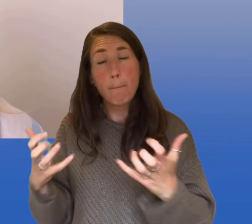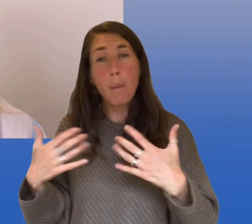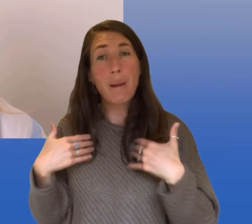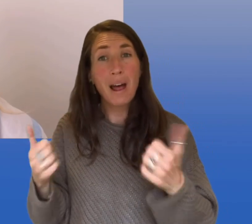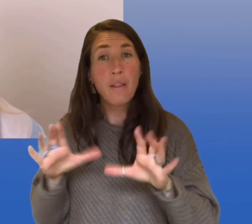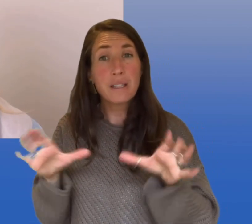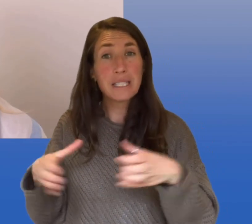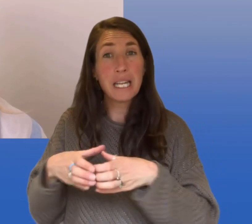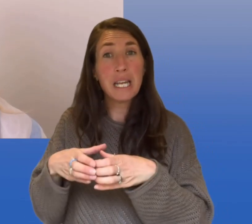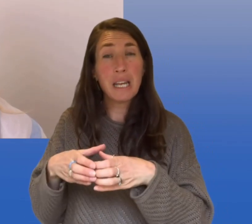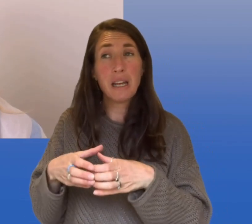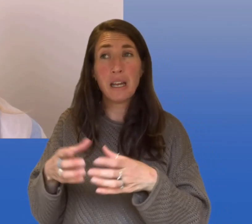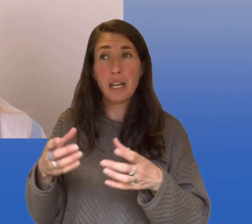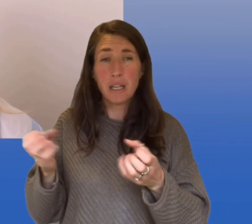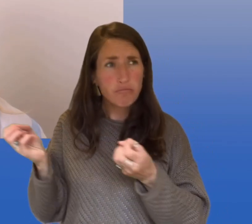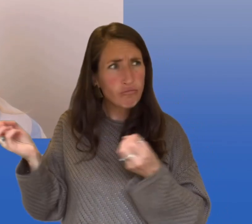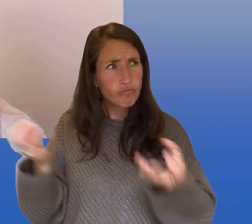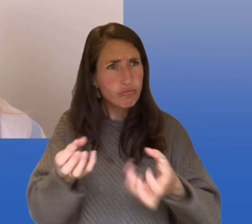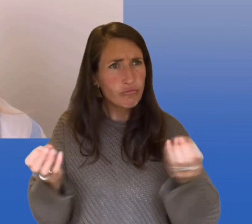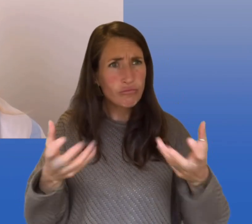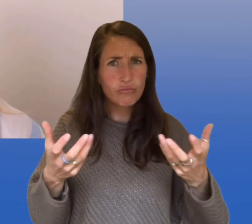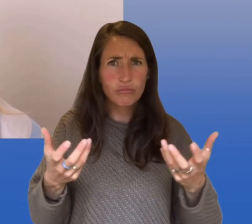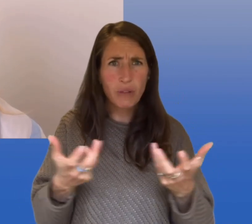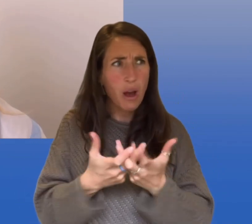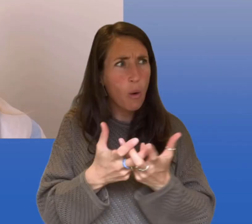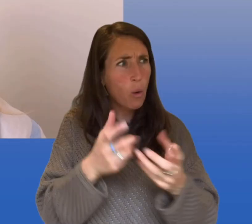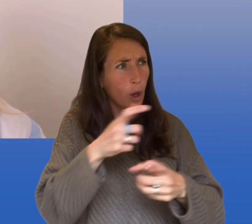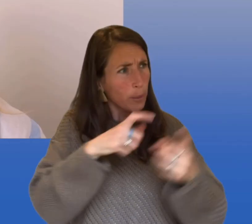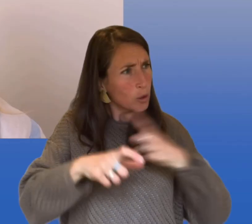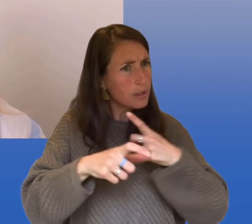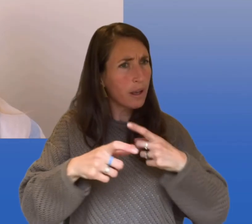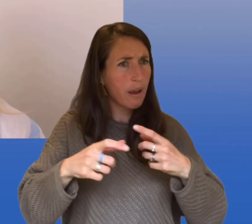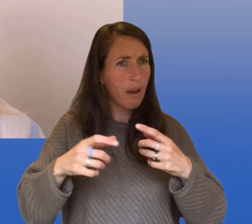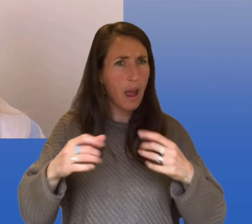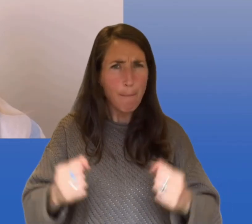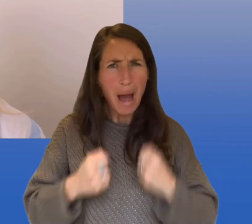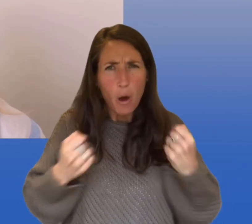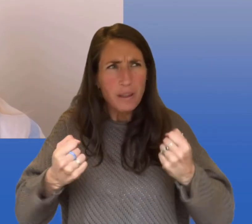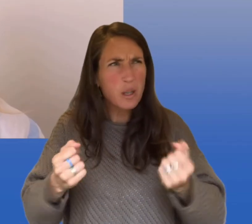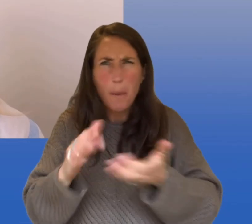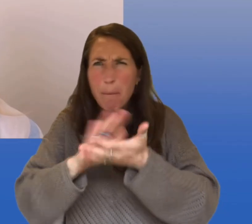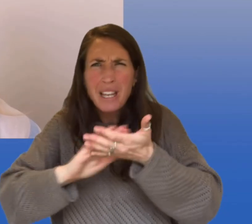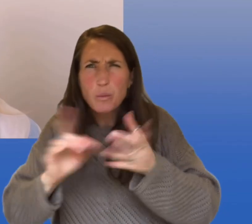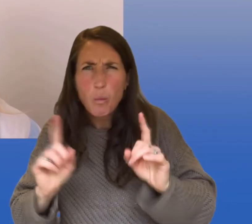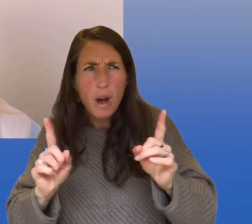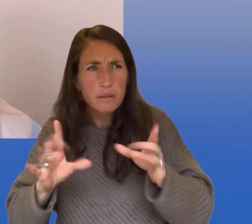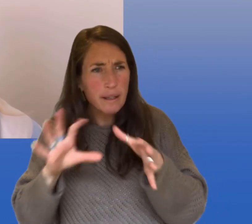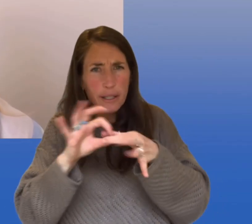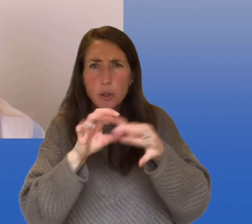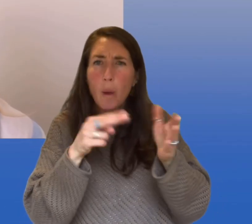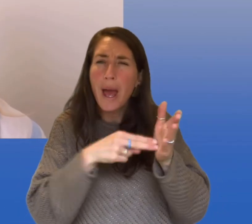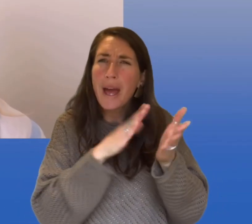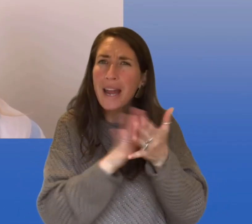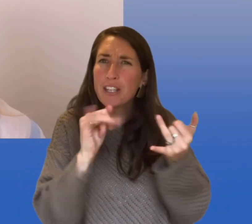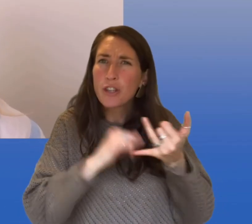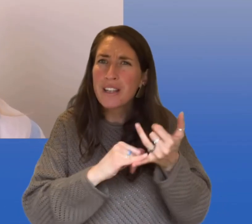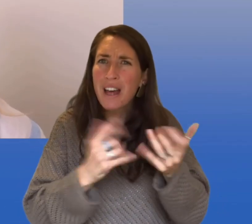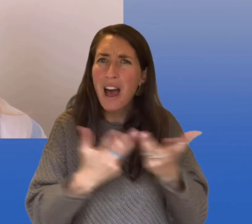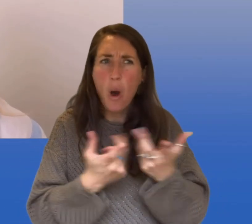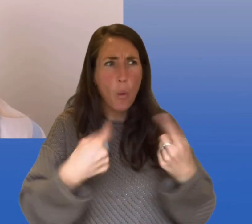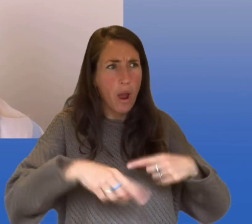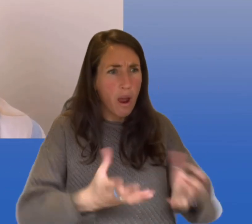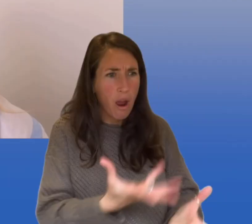public health team, where we had a really, really rich conversation about community empowerment and what does it mean in the NHS and how do